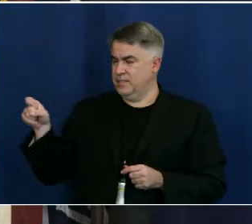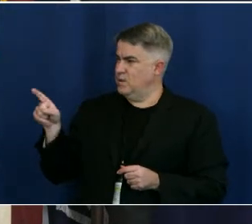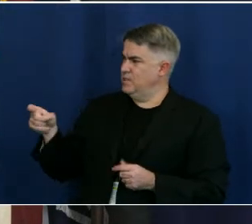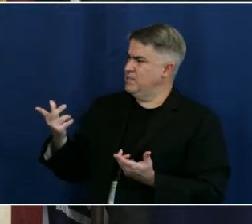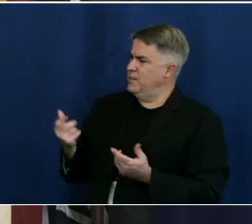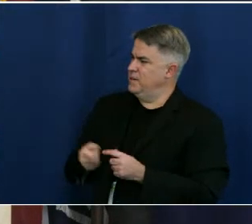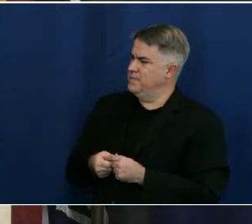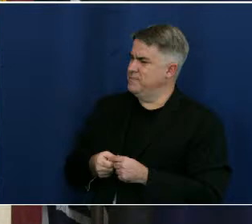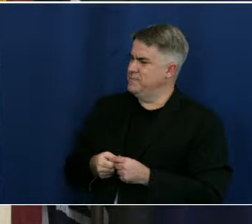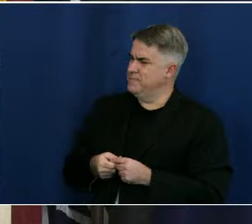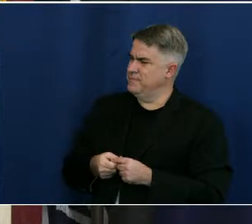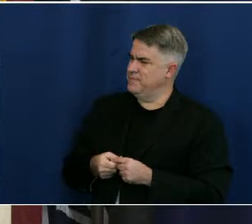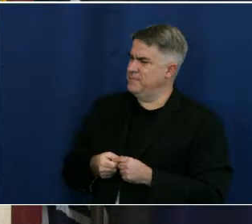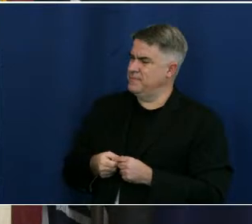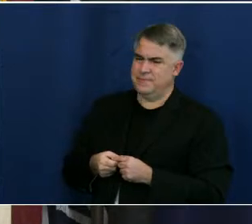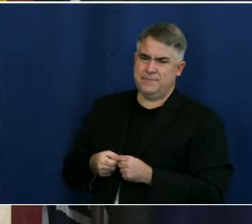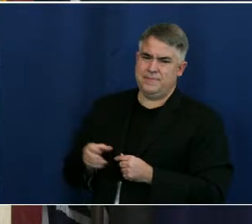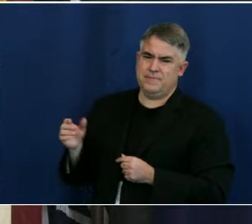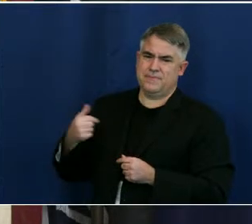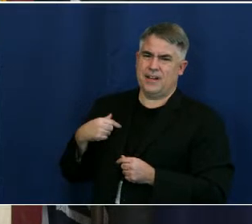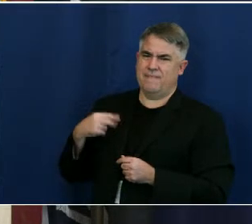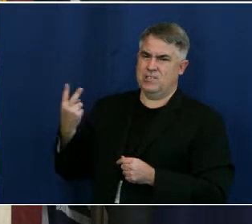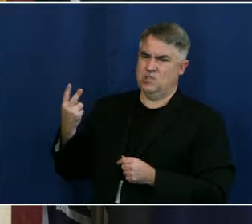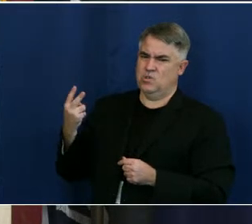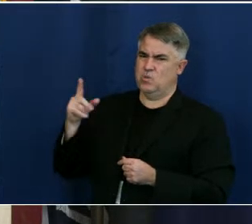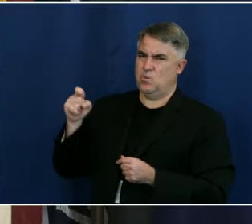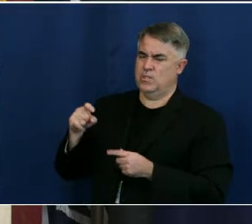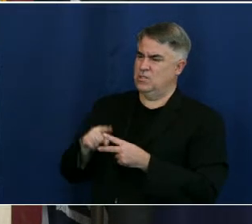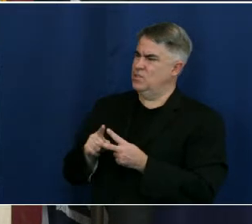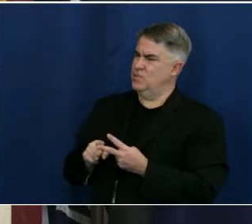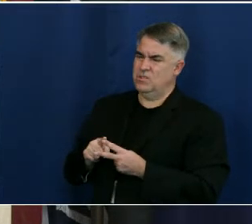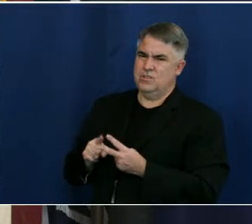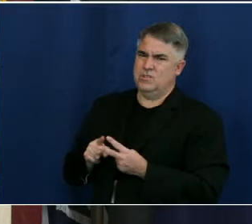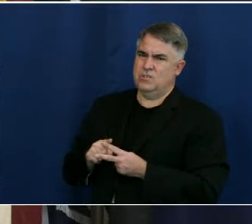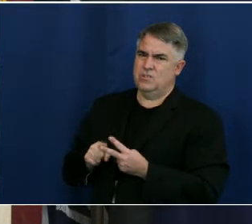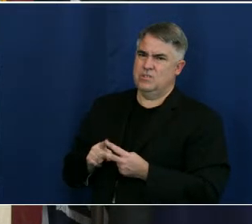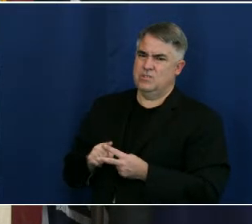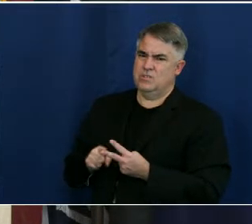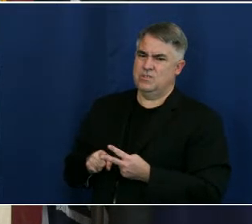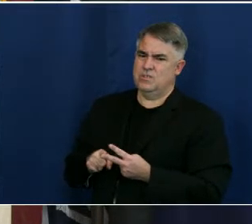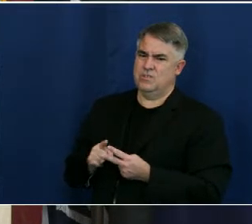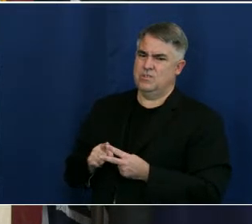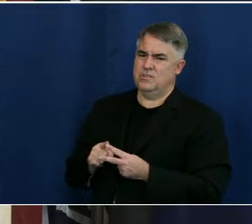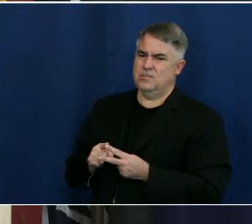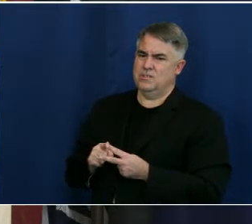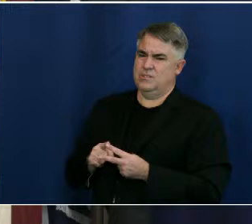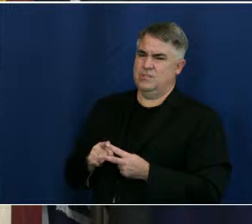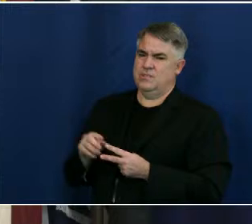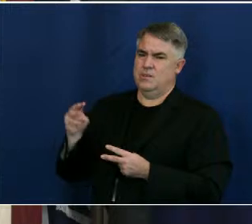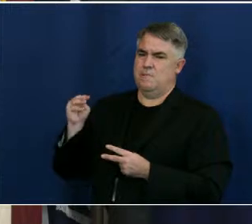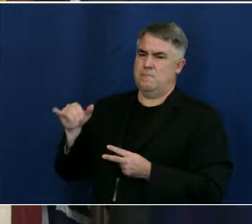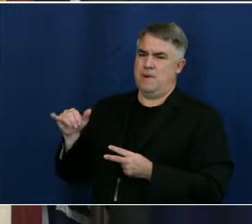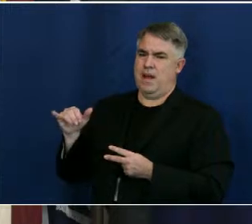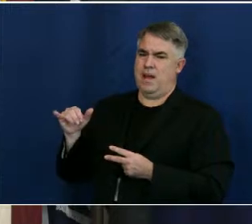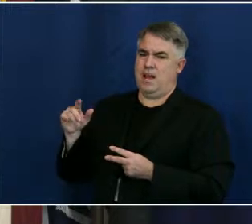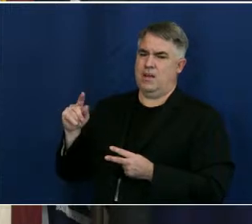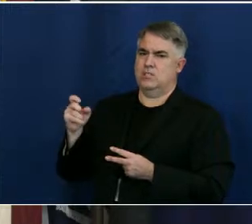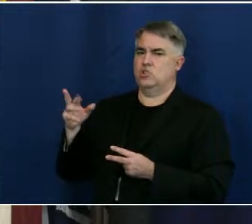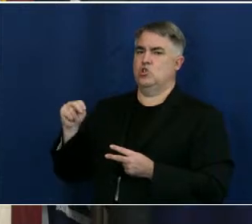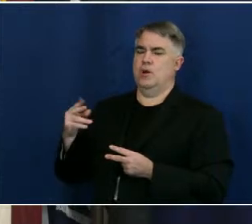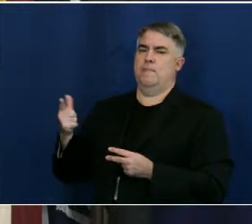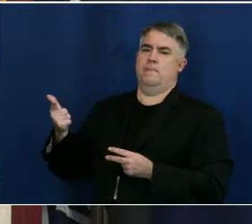taking my question. I actually have two. First, can you give us an update on the My Turn app and how the My Turn website is